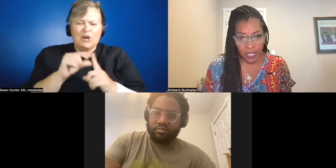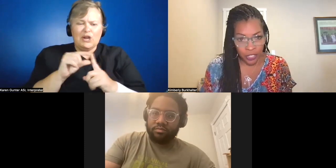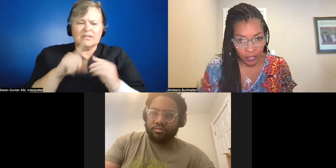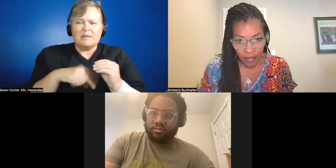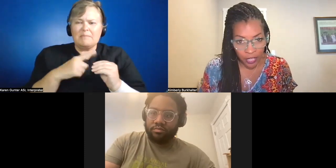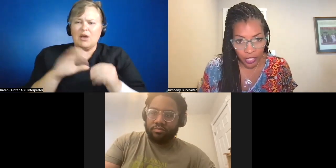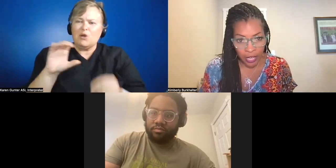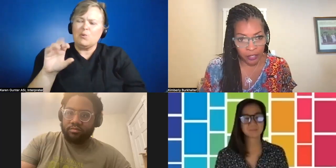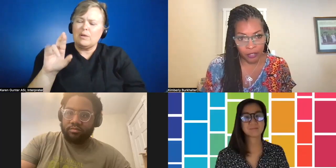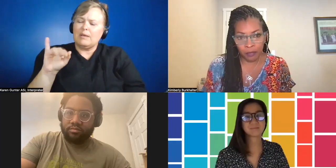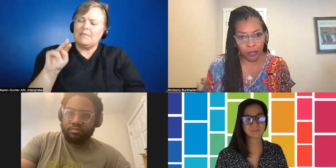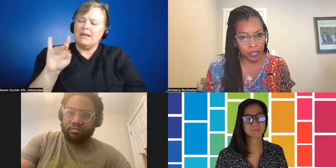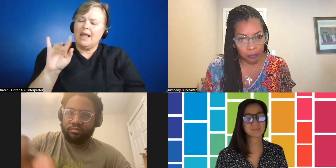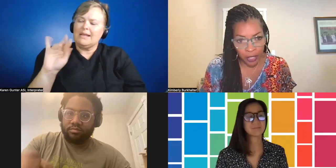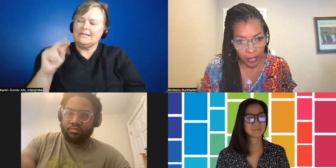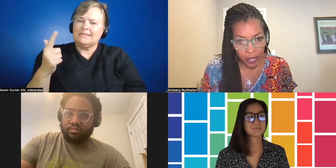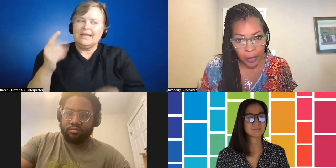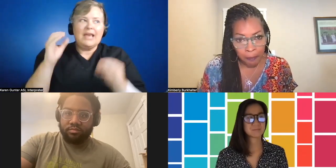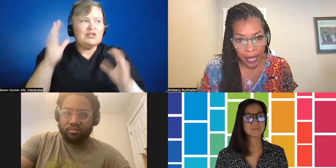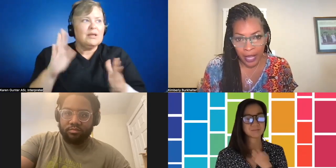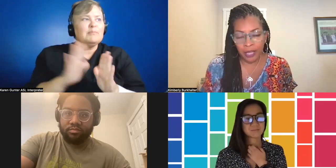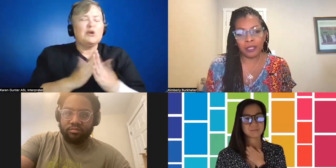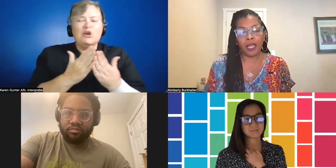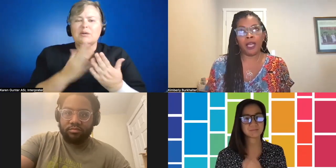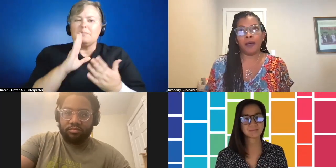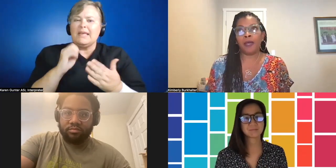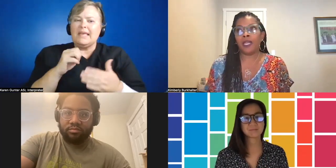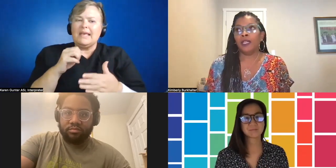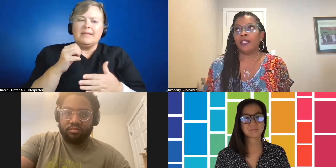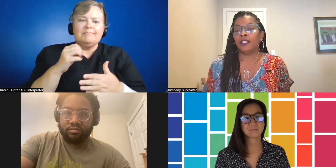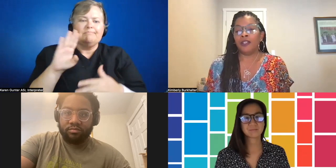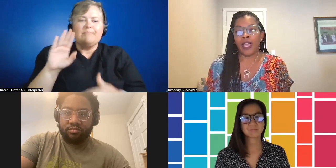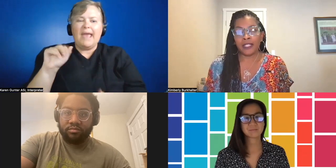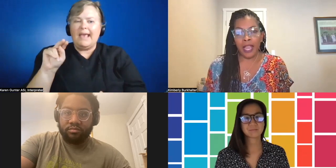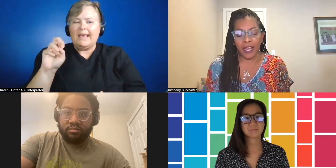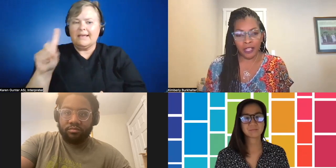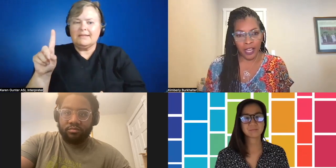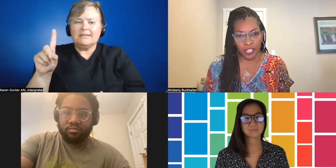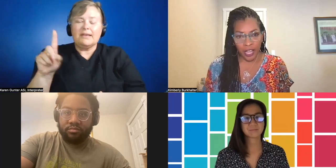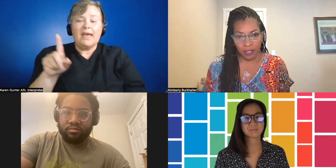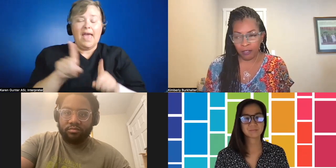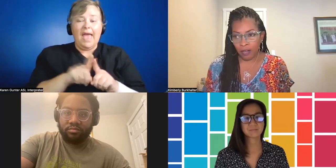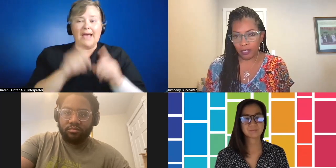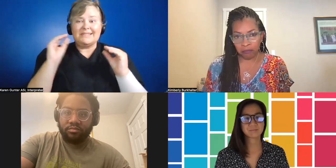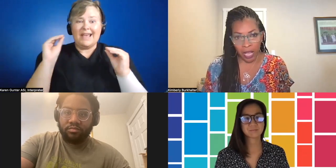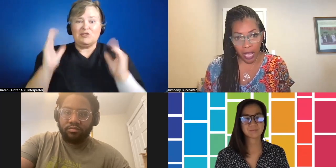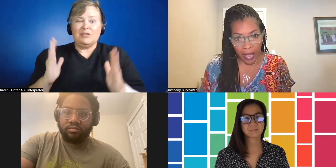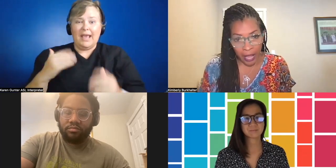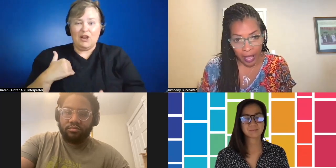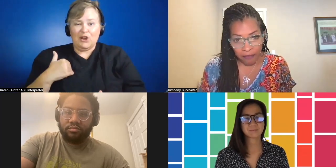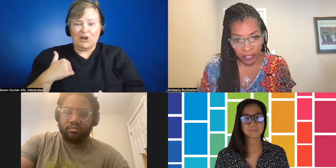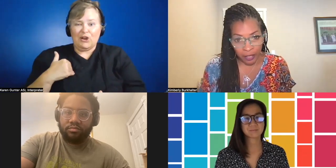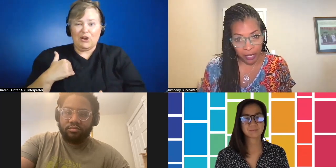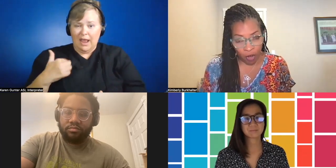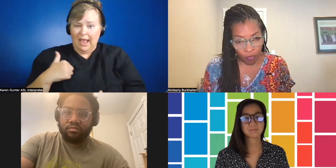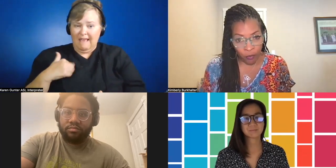criminalization of educators, books being banned, as an educator,